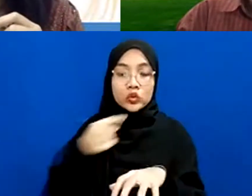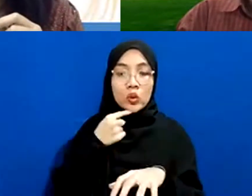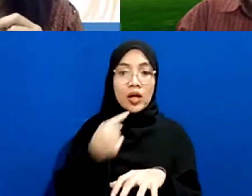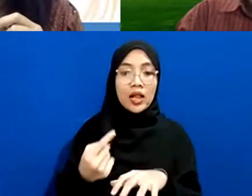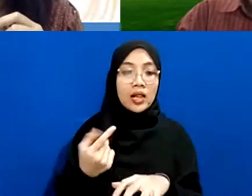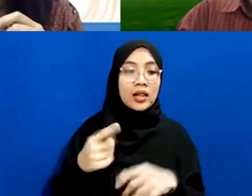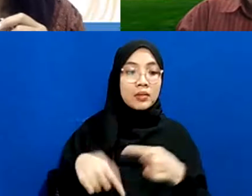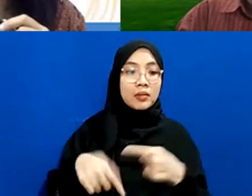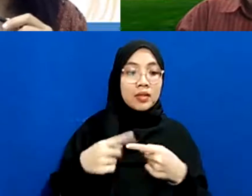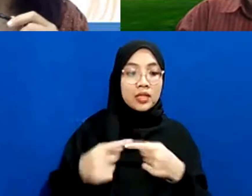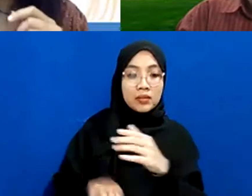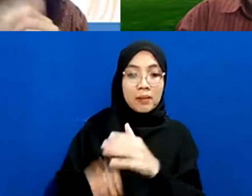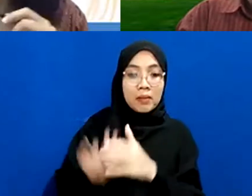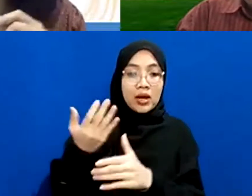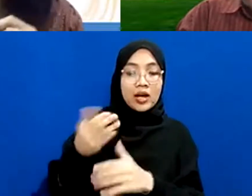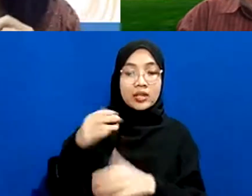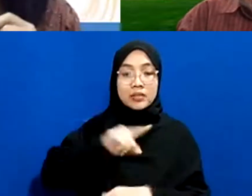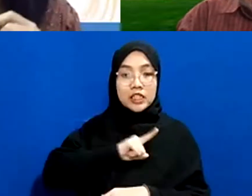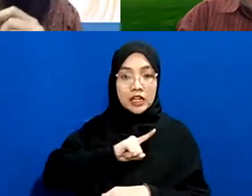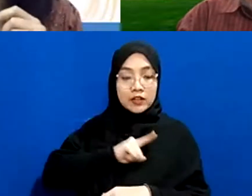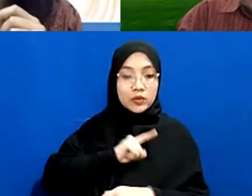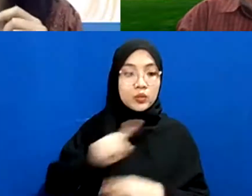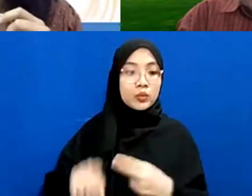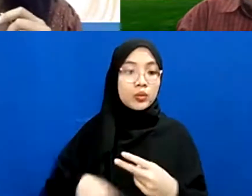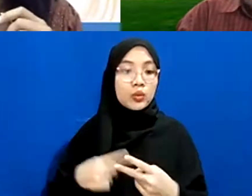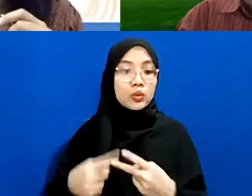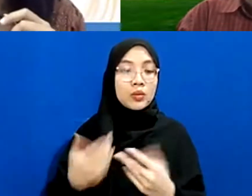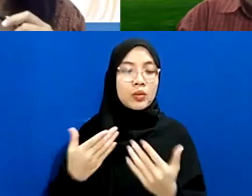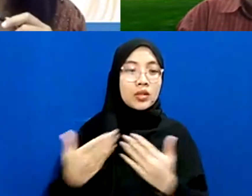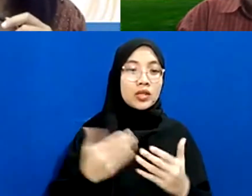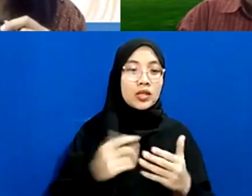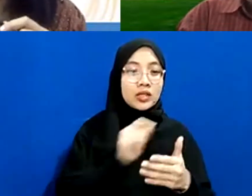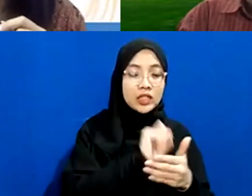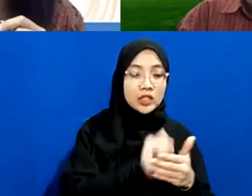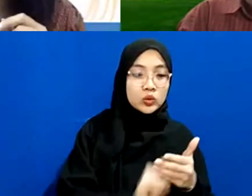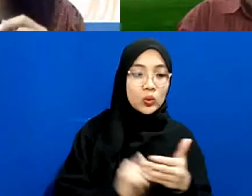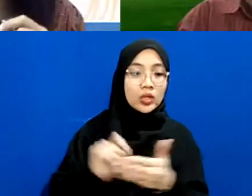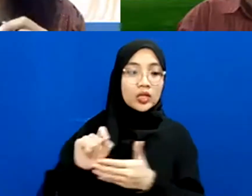you want to capture the lifespan or the cross-sectional